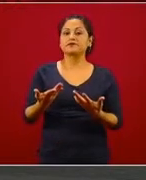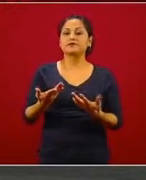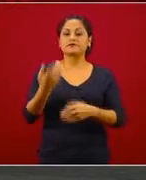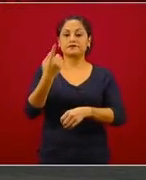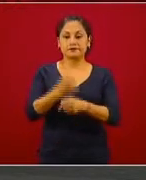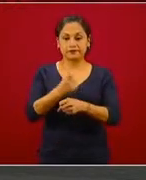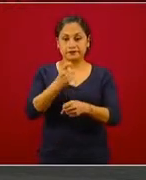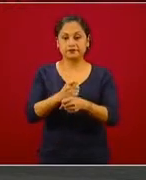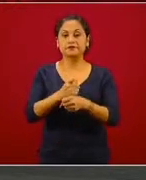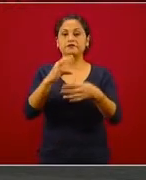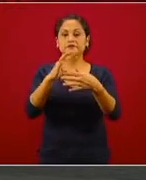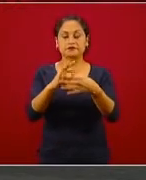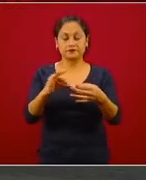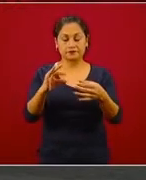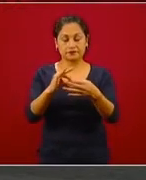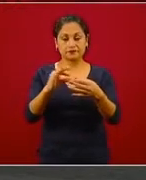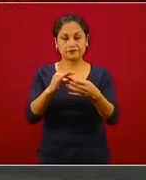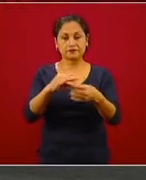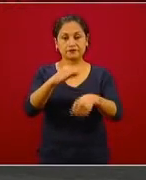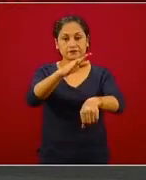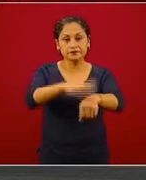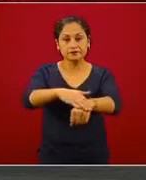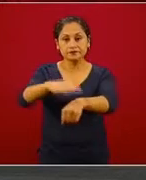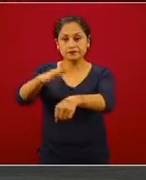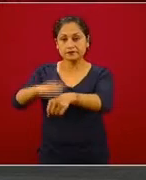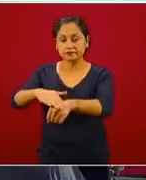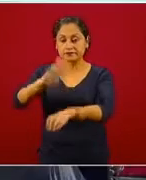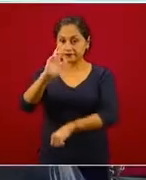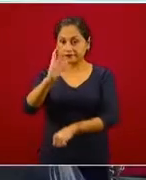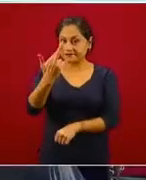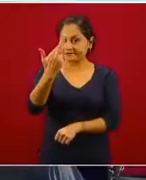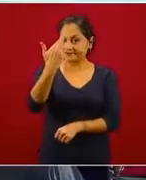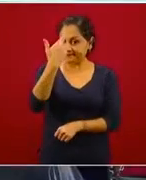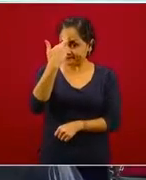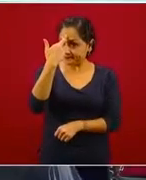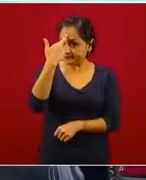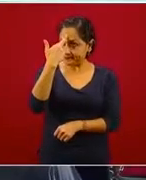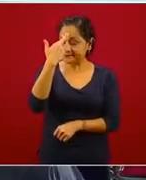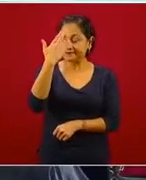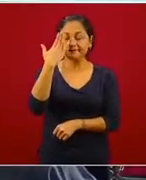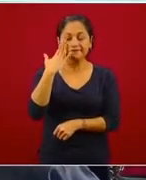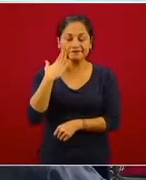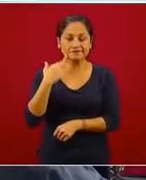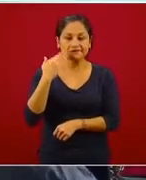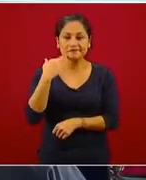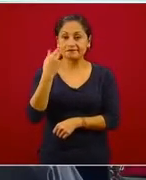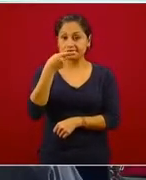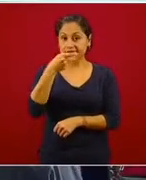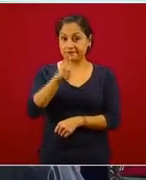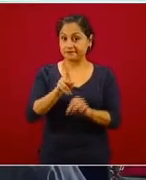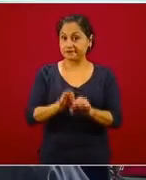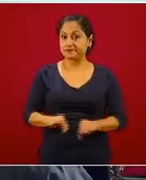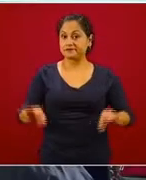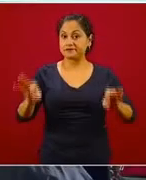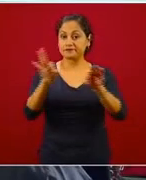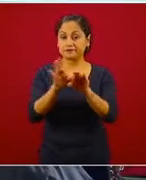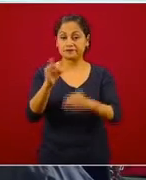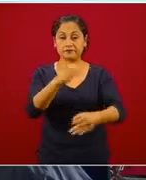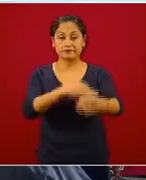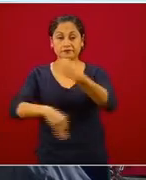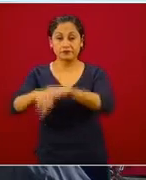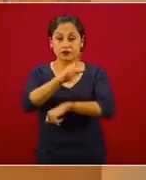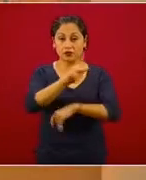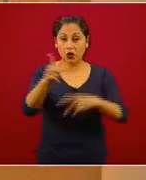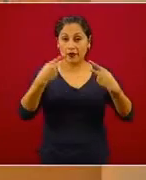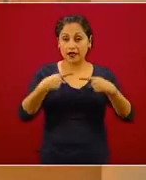month's, we're talking about the National Safe Distancing Campaign, and we have